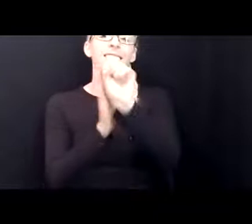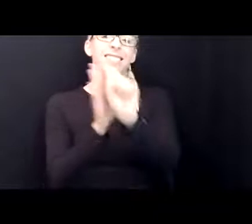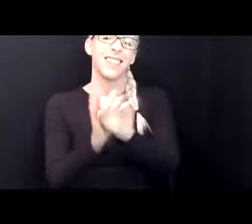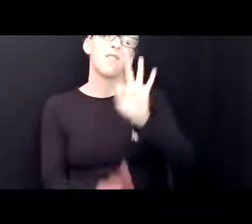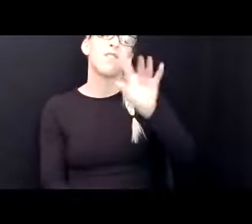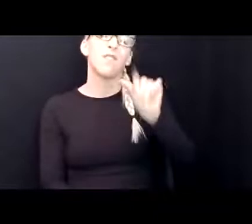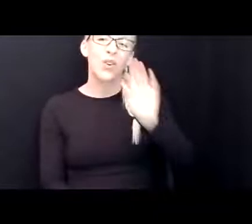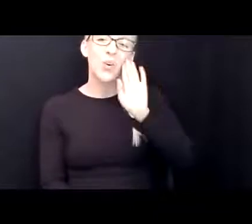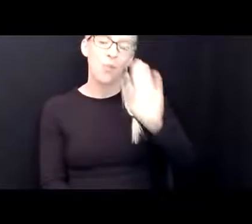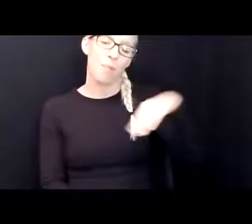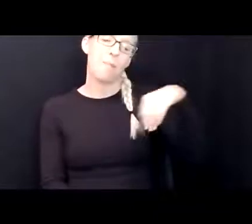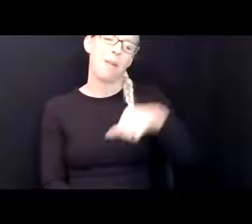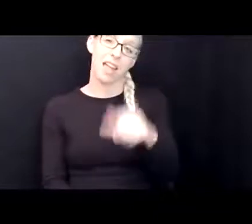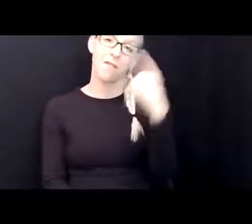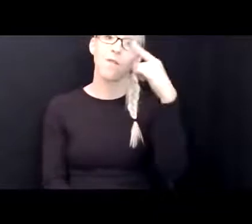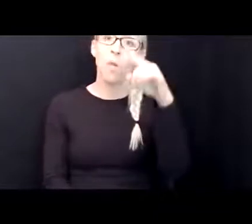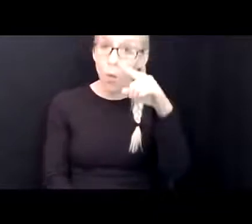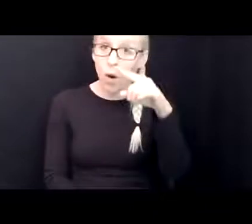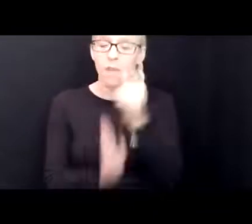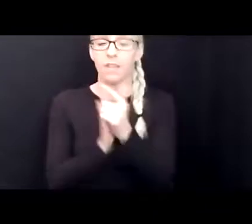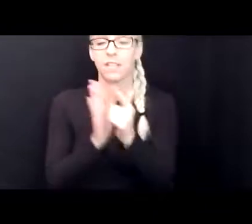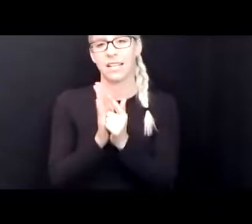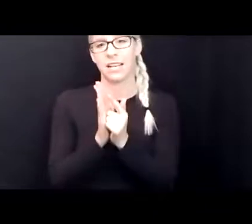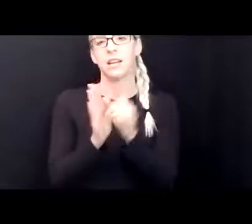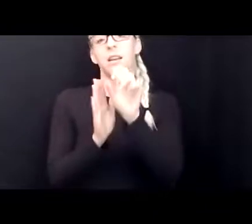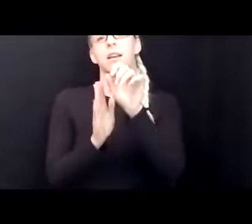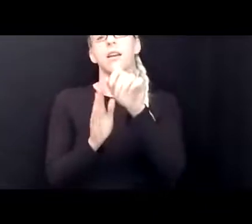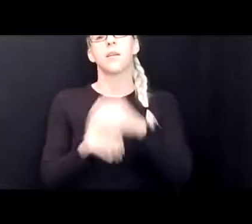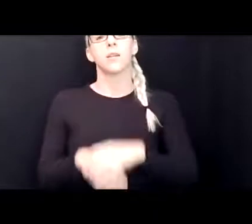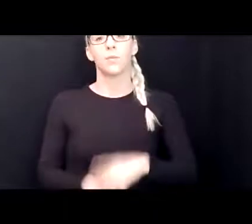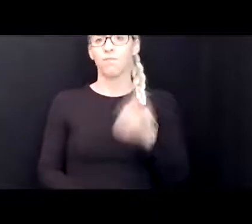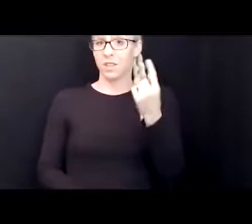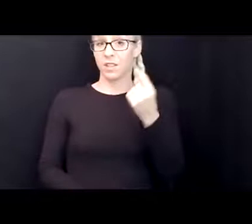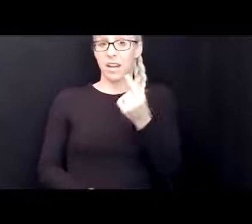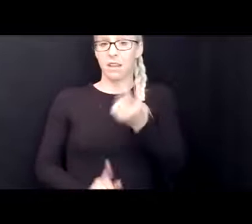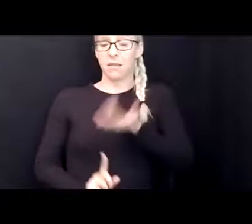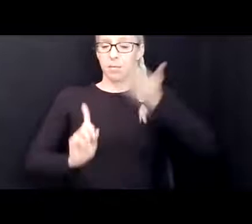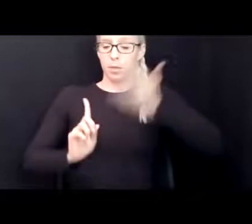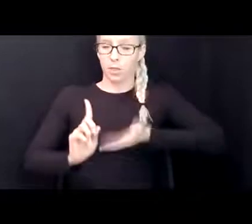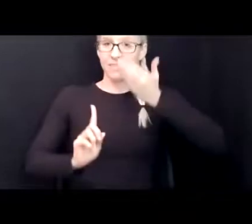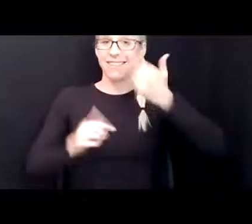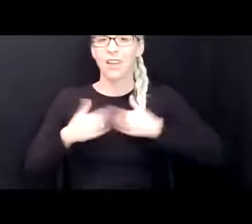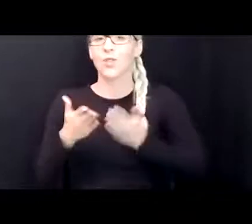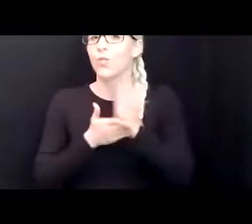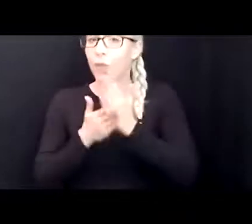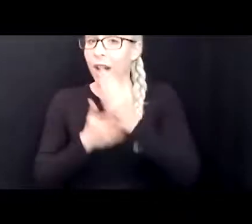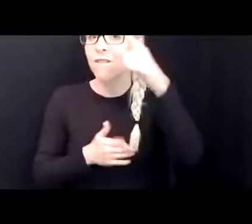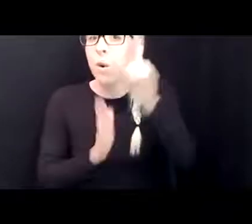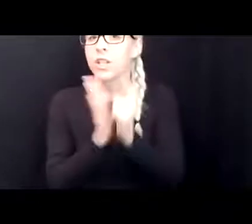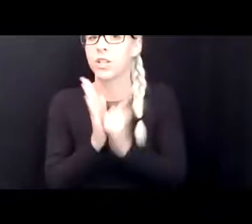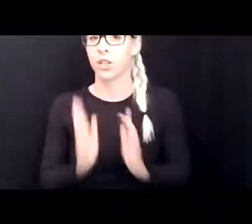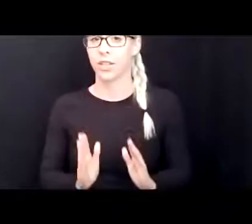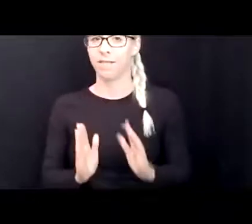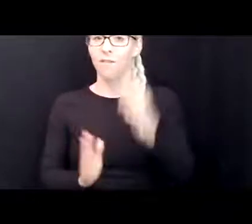to represent them. So they have a right to an attorney, the state provides the attorney, and they are representing this person's interests in